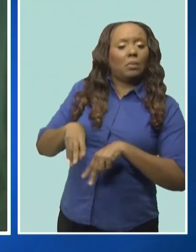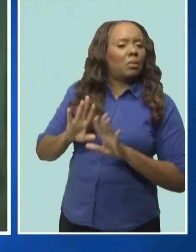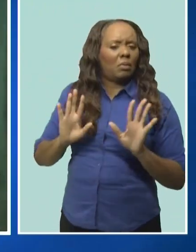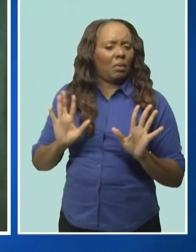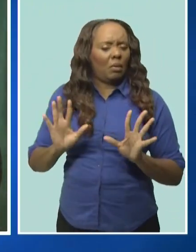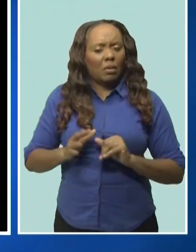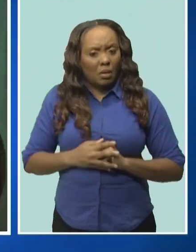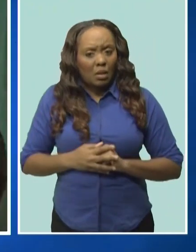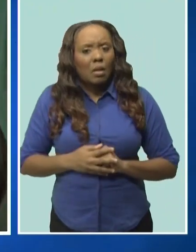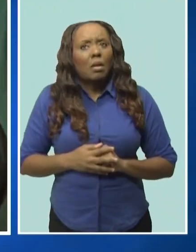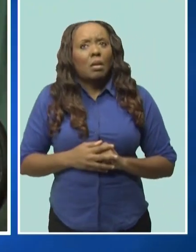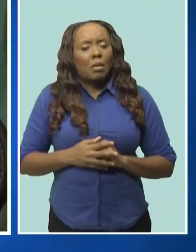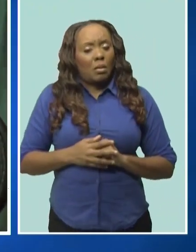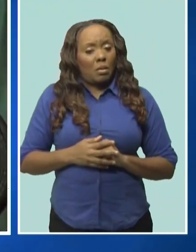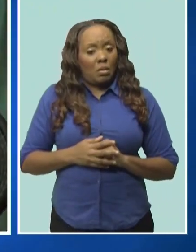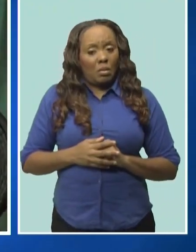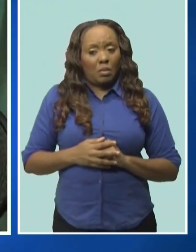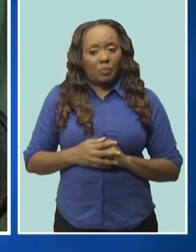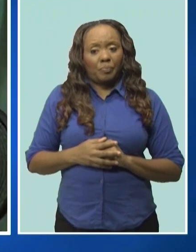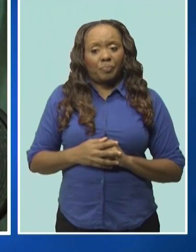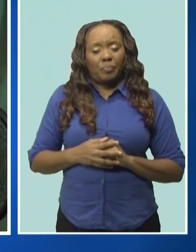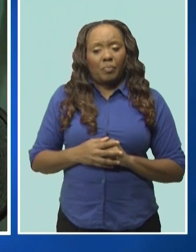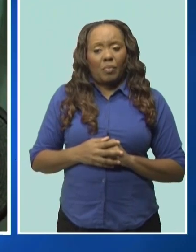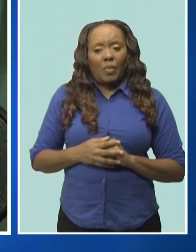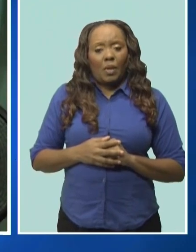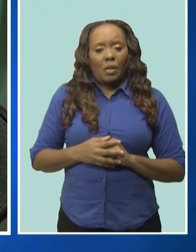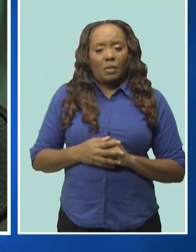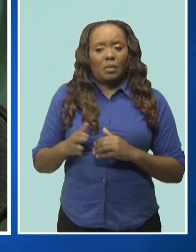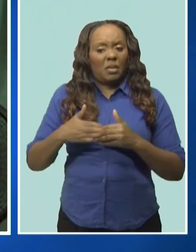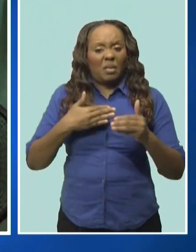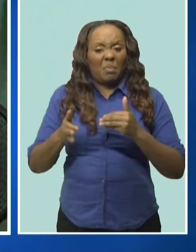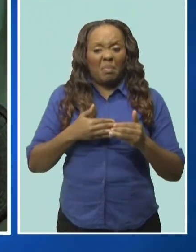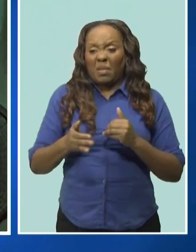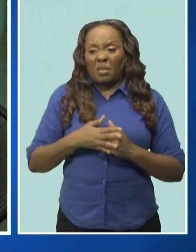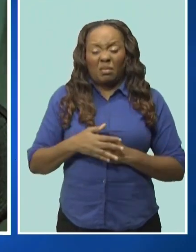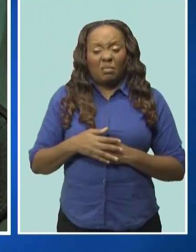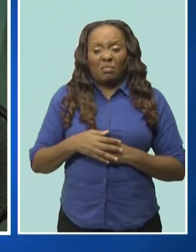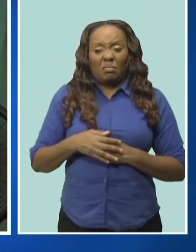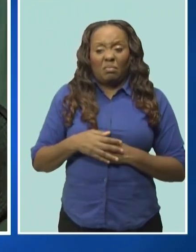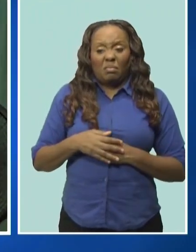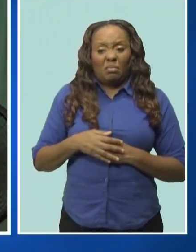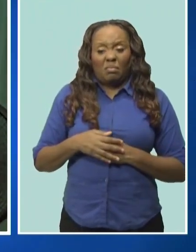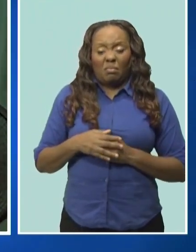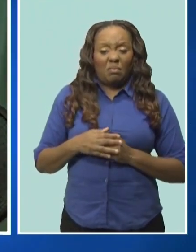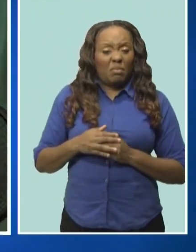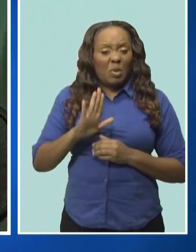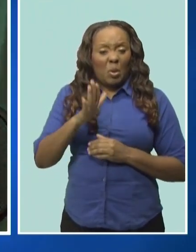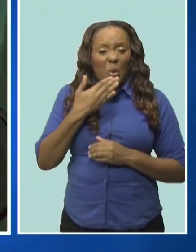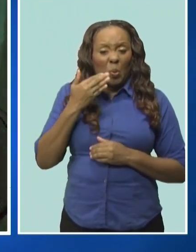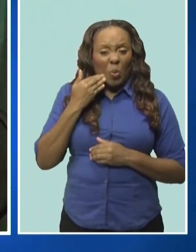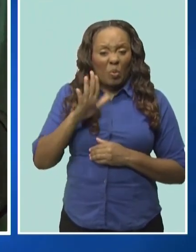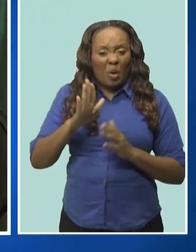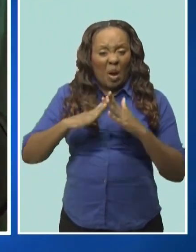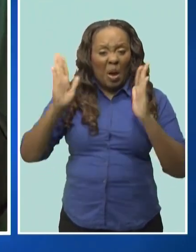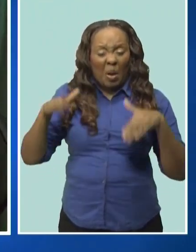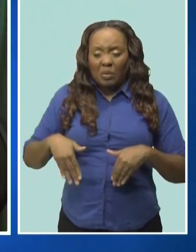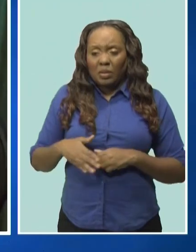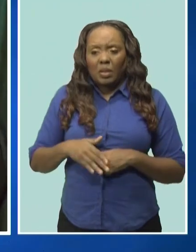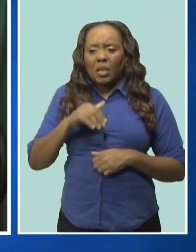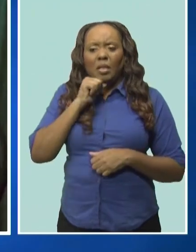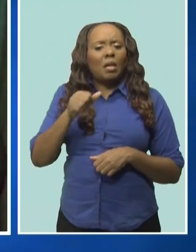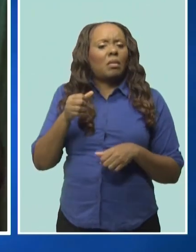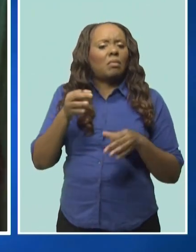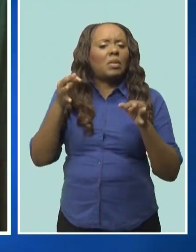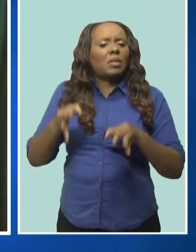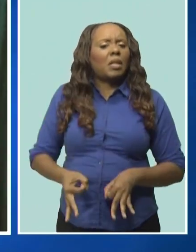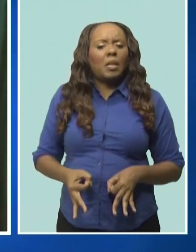feel that where your social origins start should have a determinative say in where you